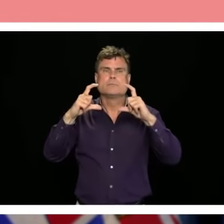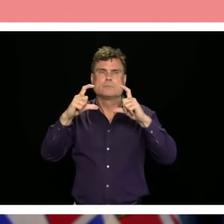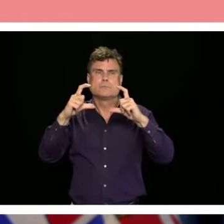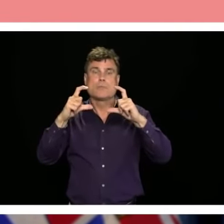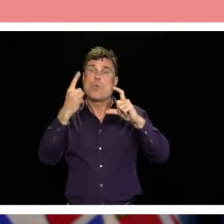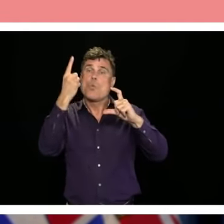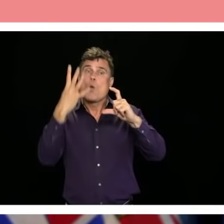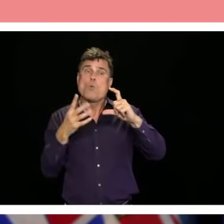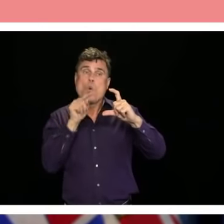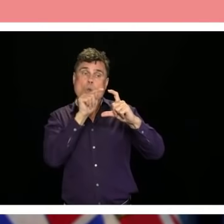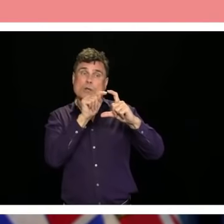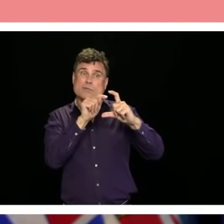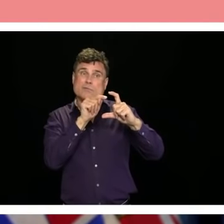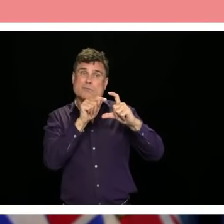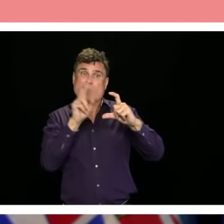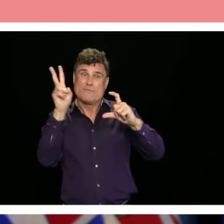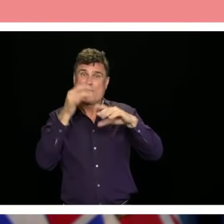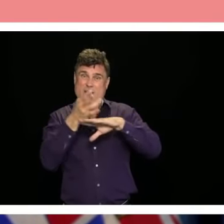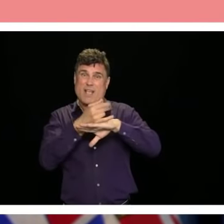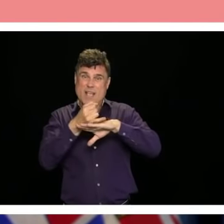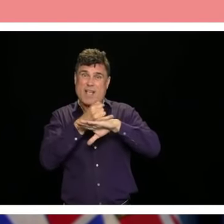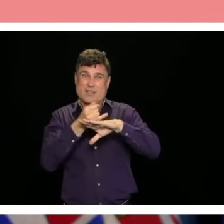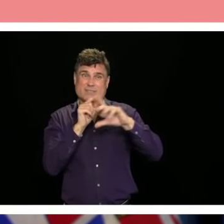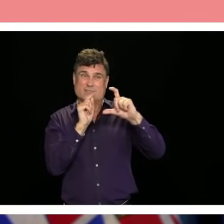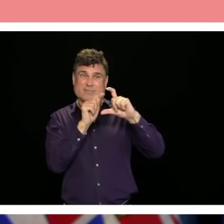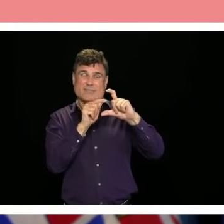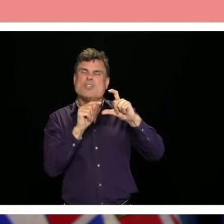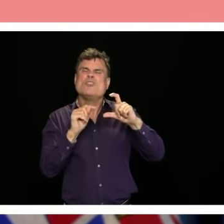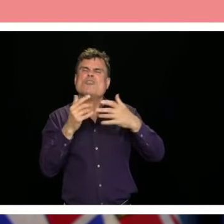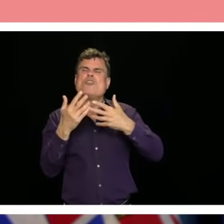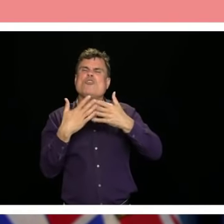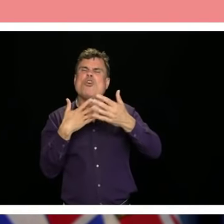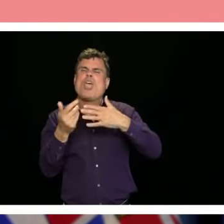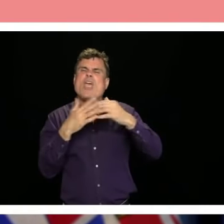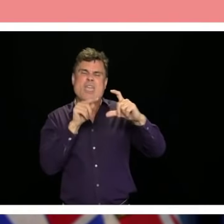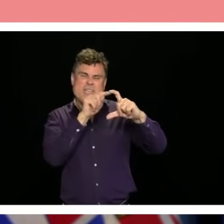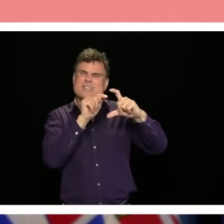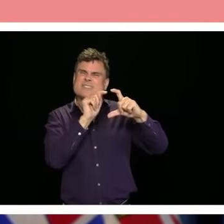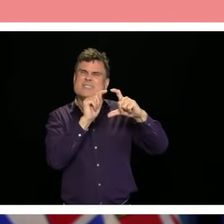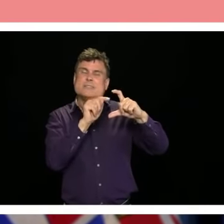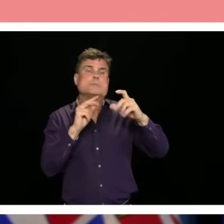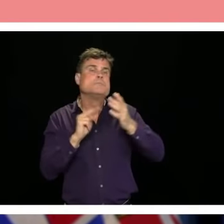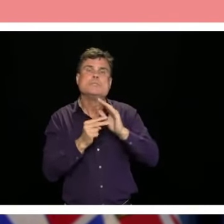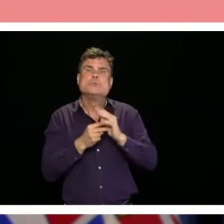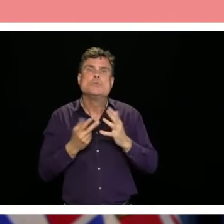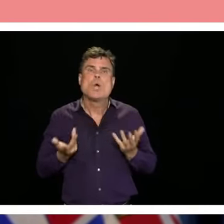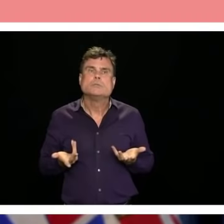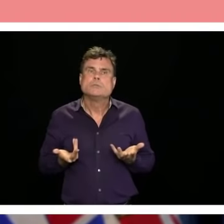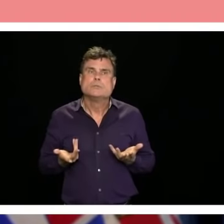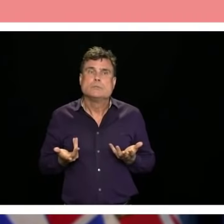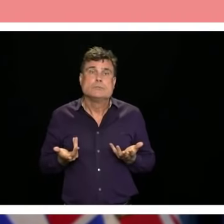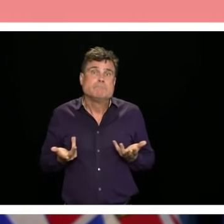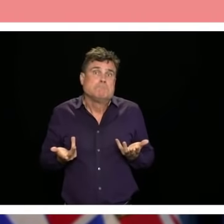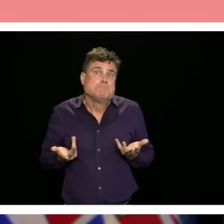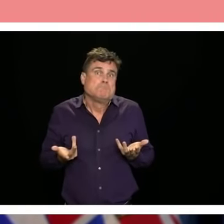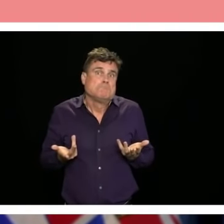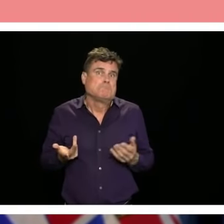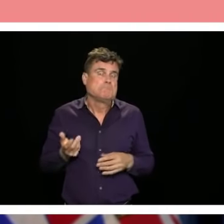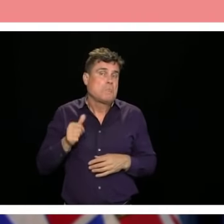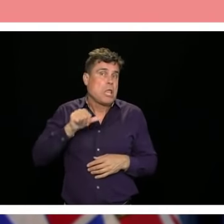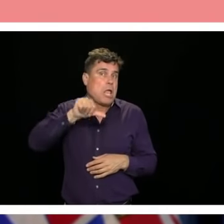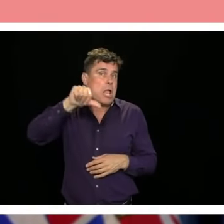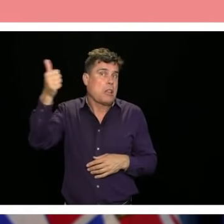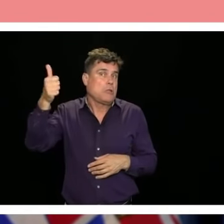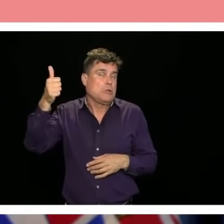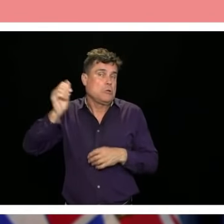So a large proportion of the cases were travelers who came back from countries that were affected by the